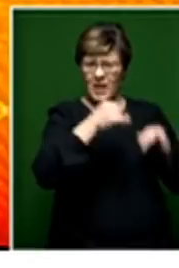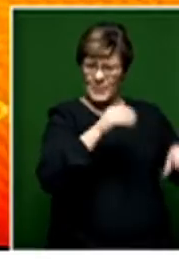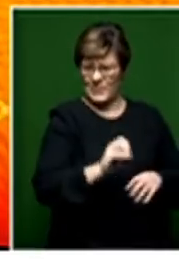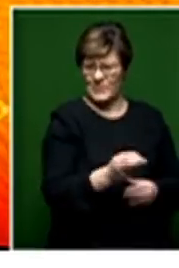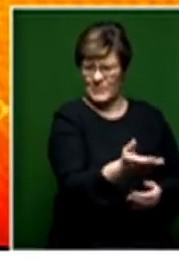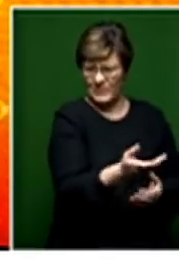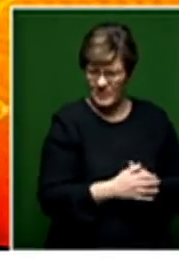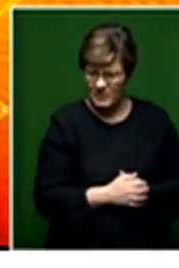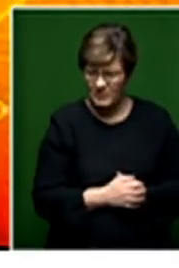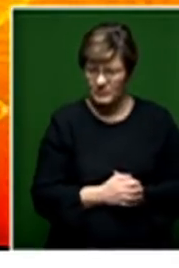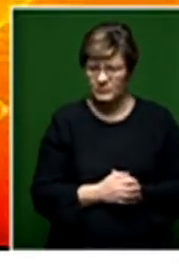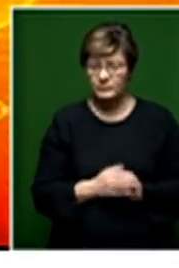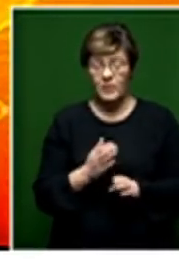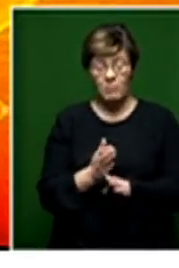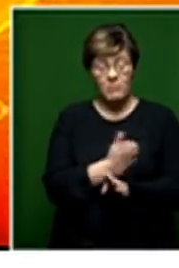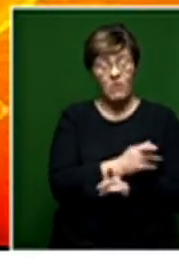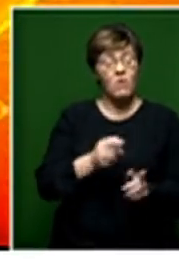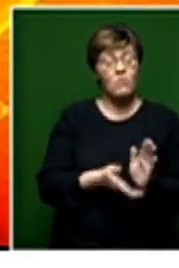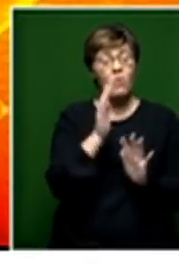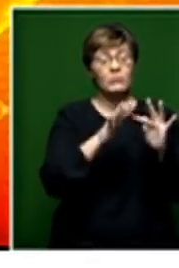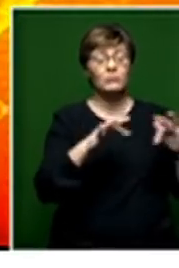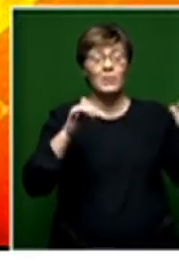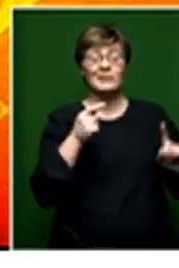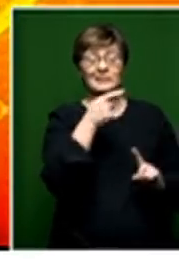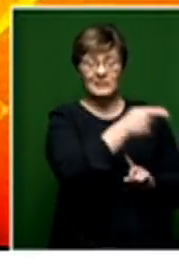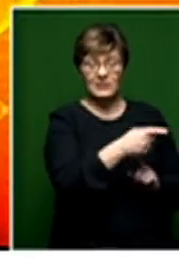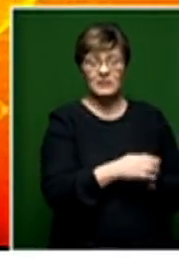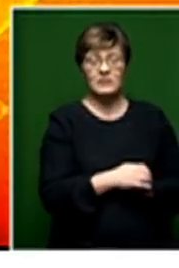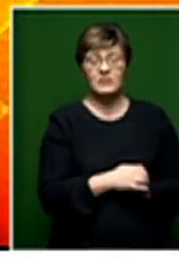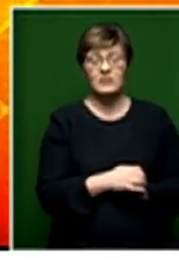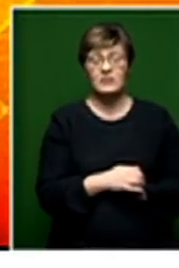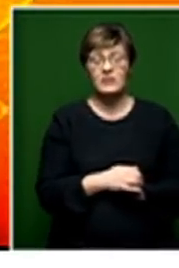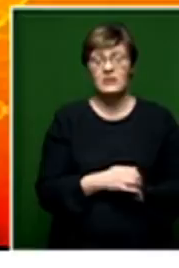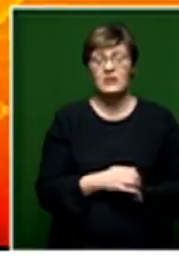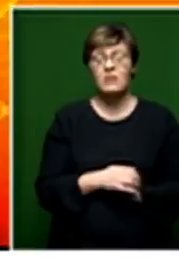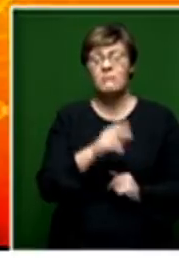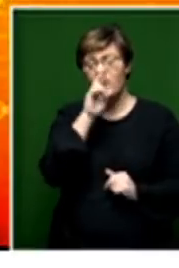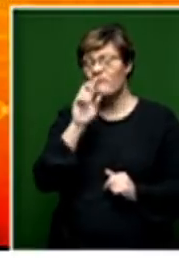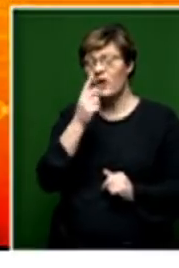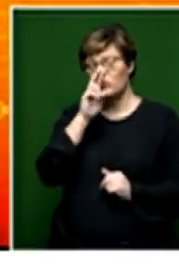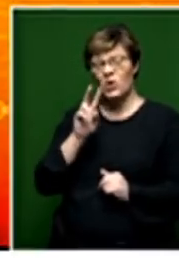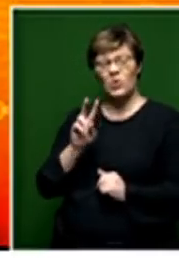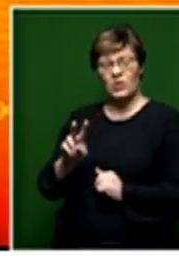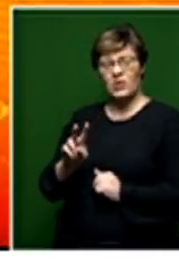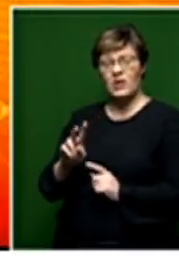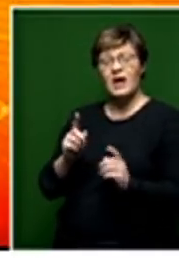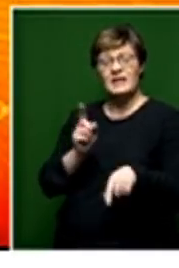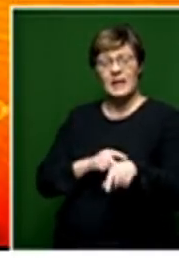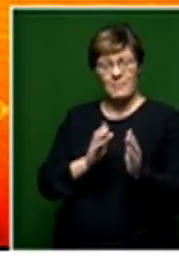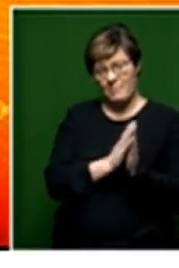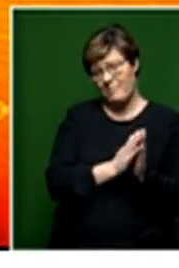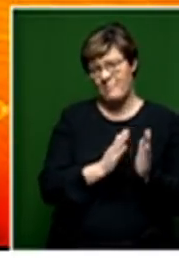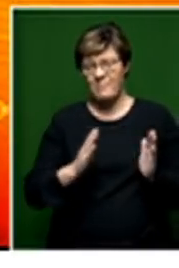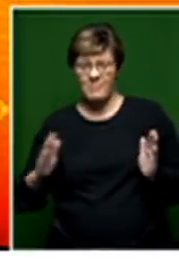But before we cross to the parliamentary precinct where Abra Barbier is, let's first take a look at this timeline